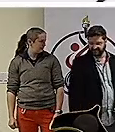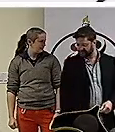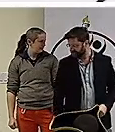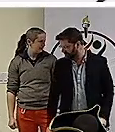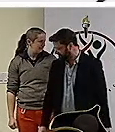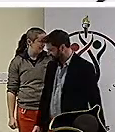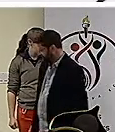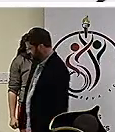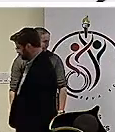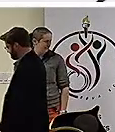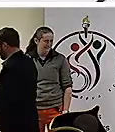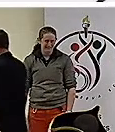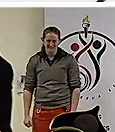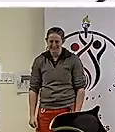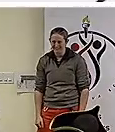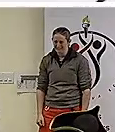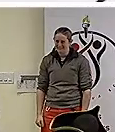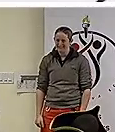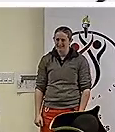Glasses over here too.